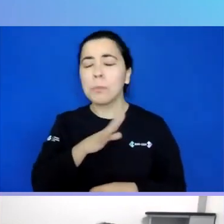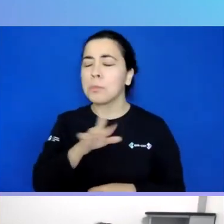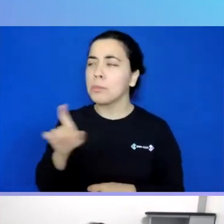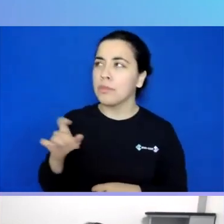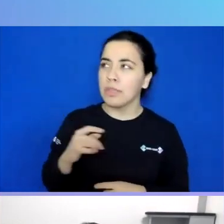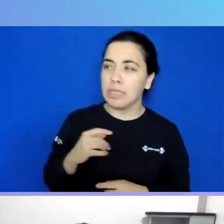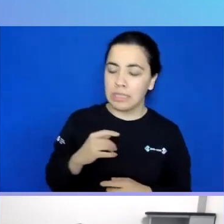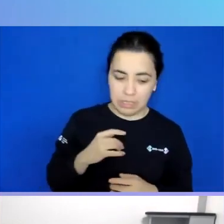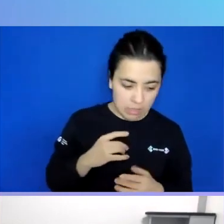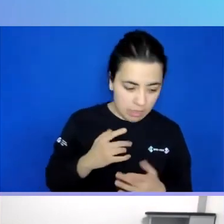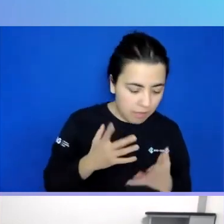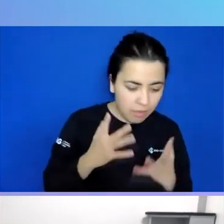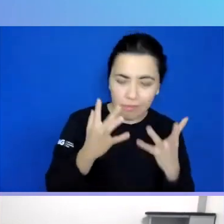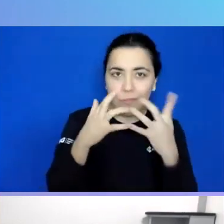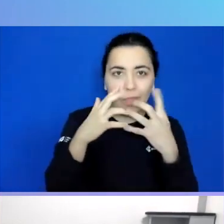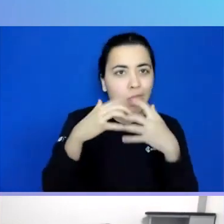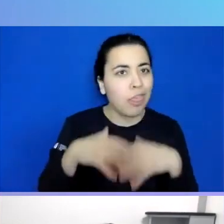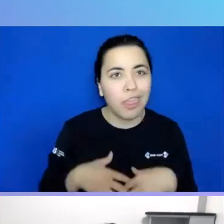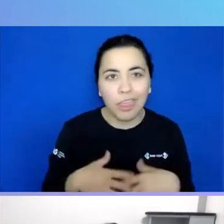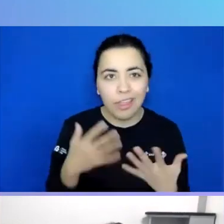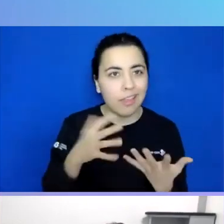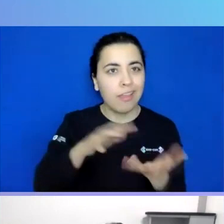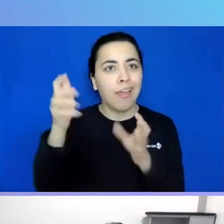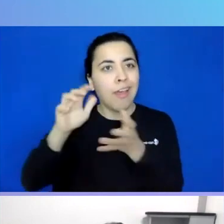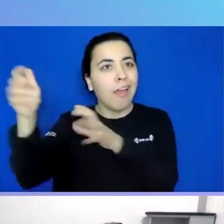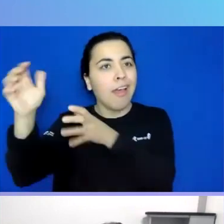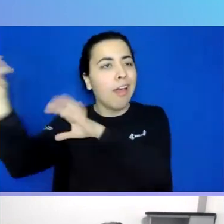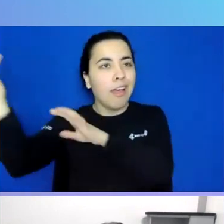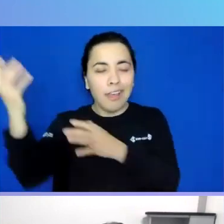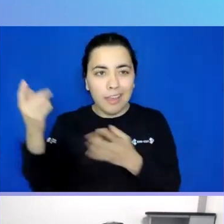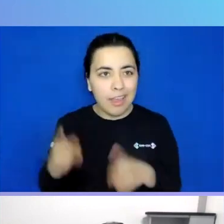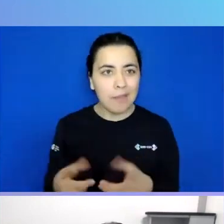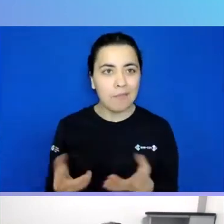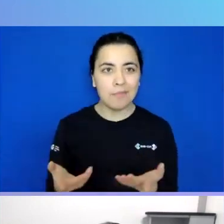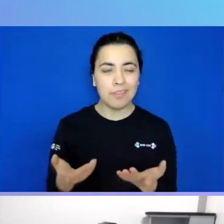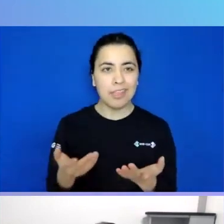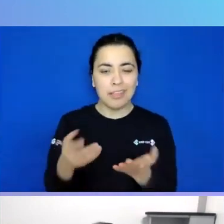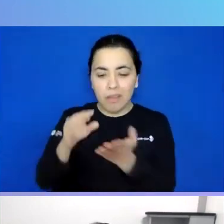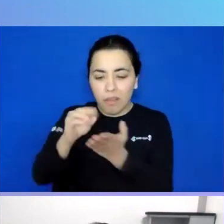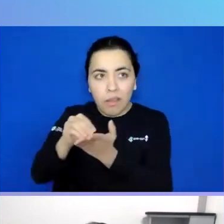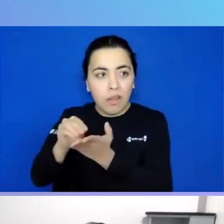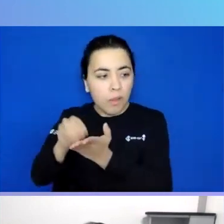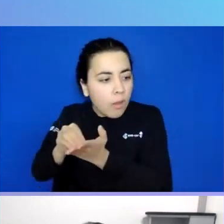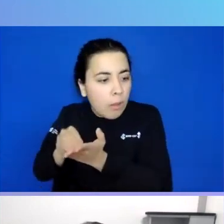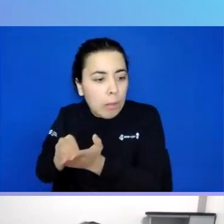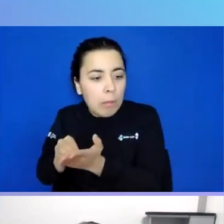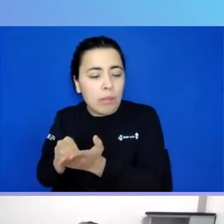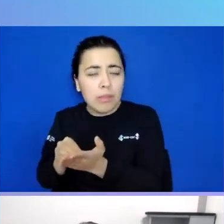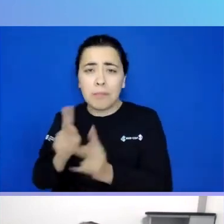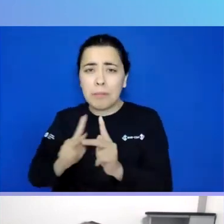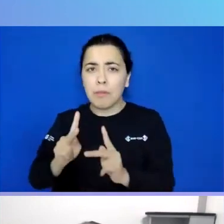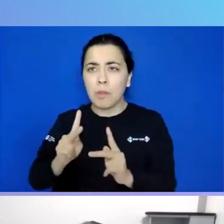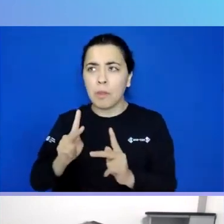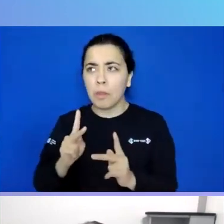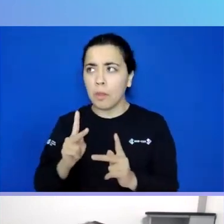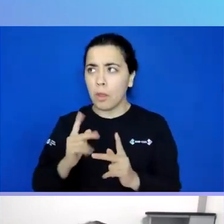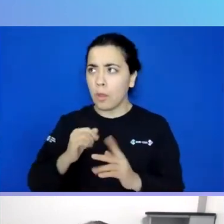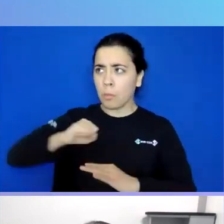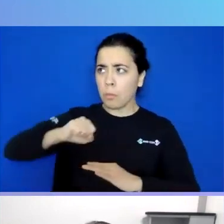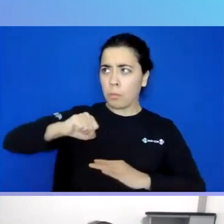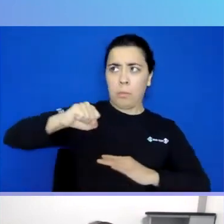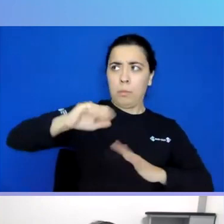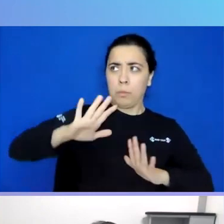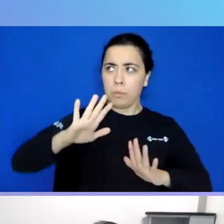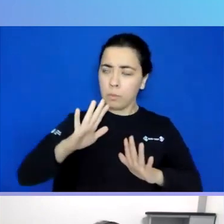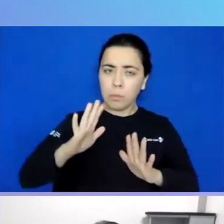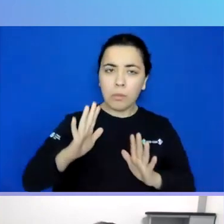to fall apart really quickly when there are defects that we log afterwards. People get very defensive, but we don't need to do that. If